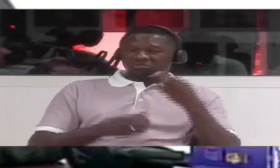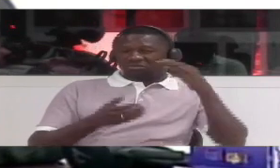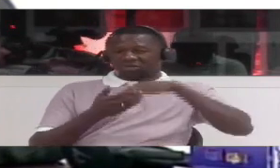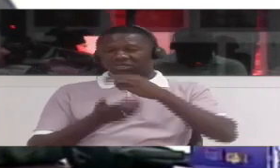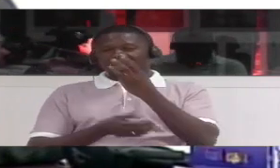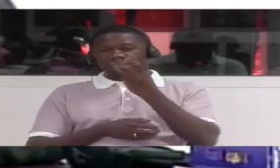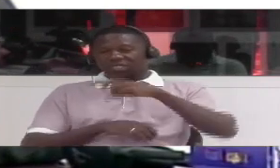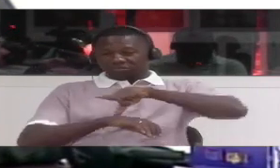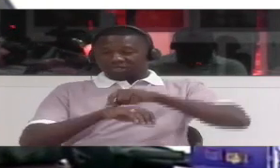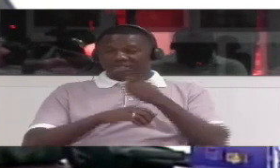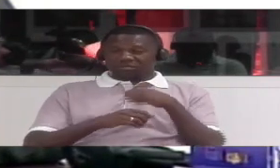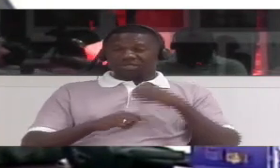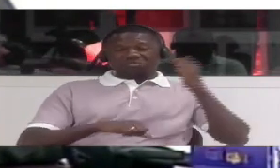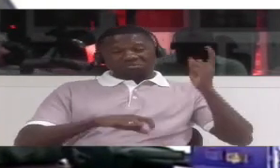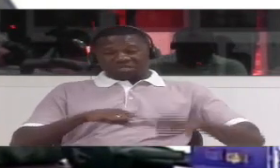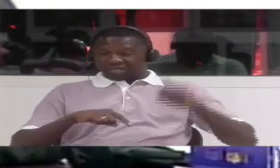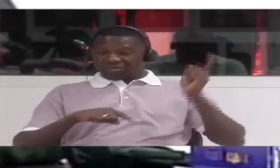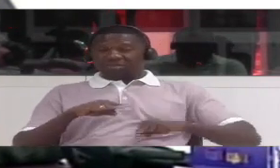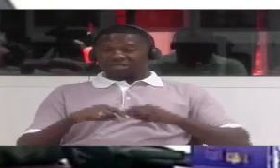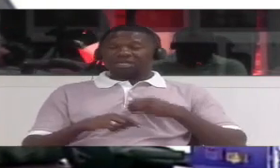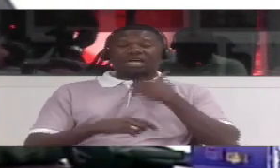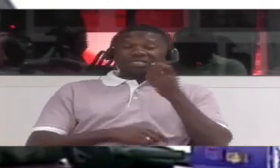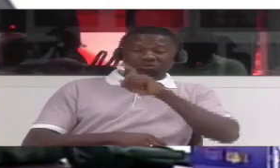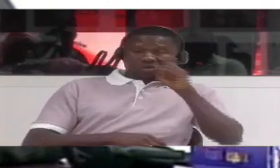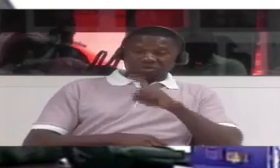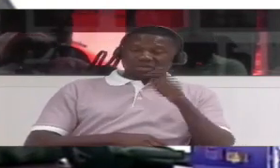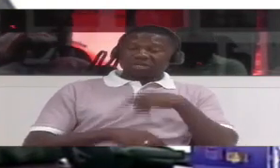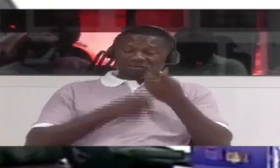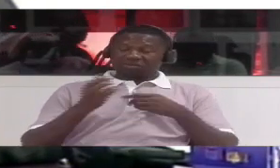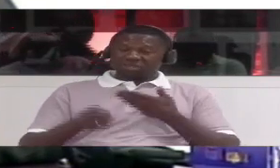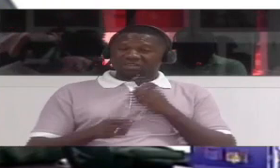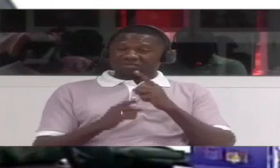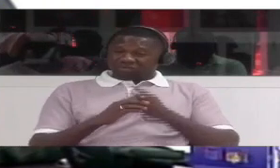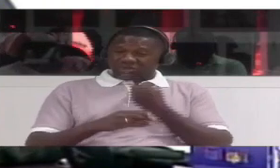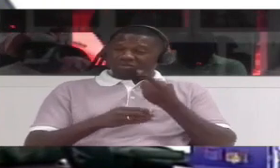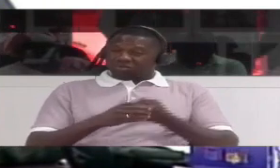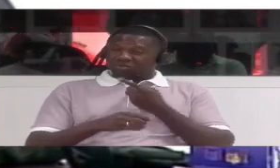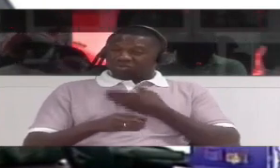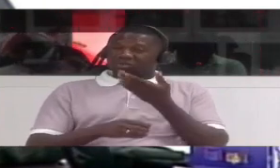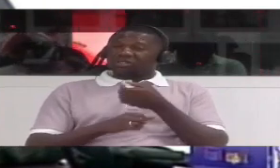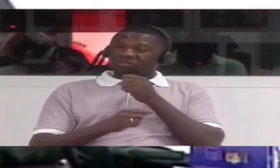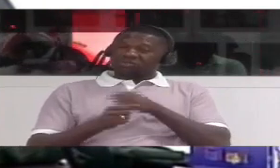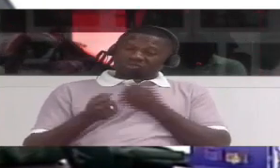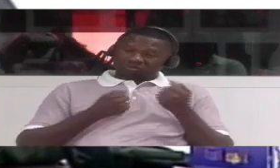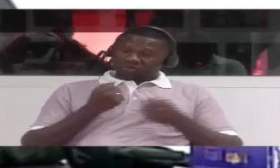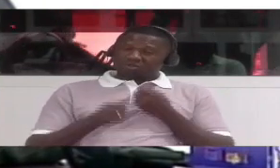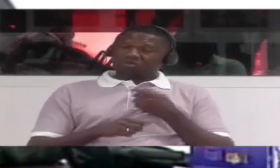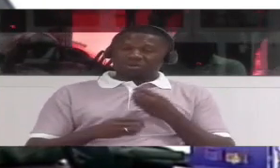as questioned. Thereafter, you told us the injuries that you suffered. You were bleeding a